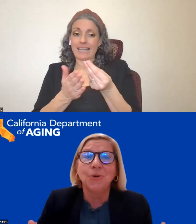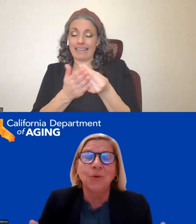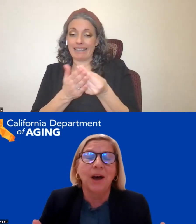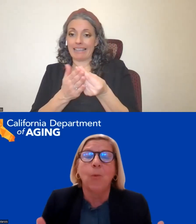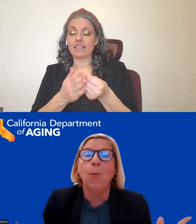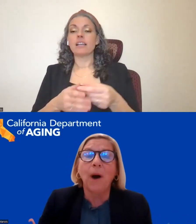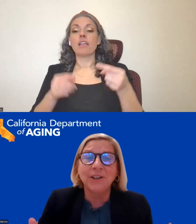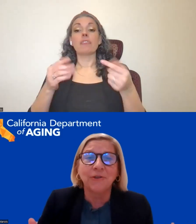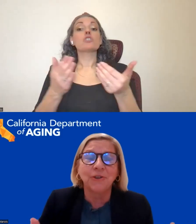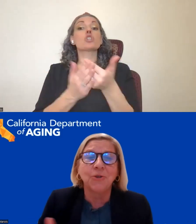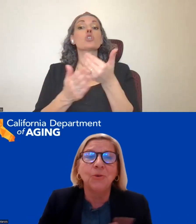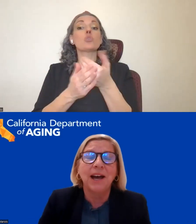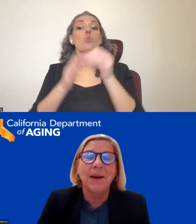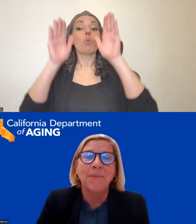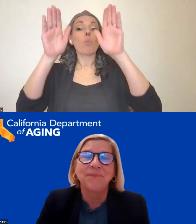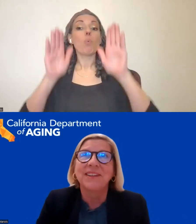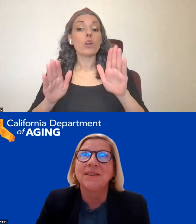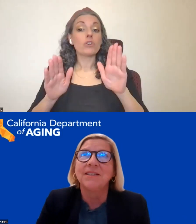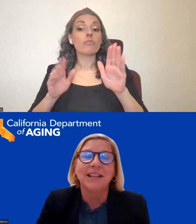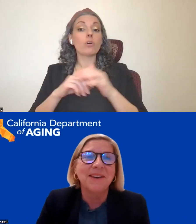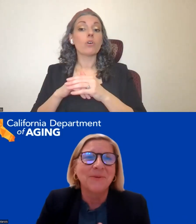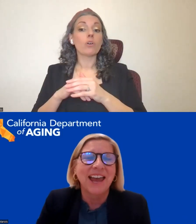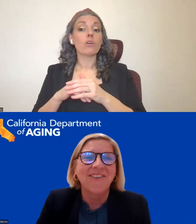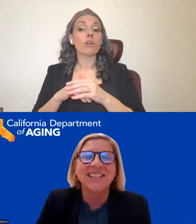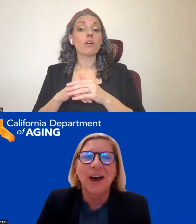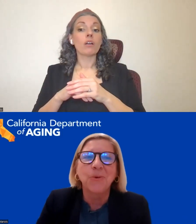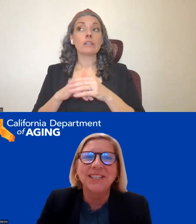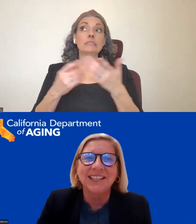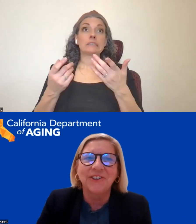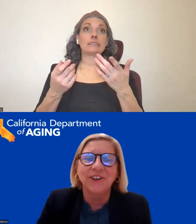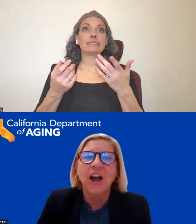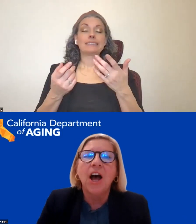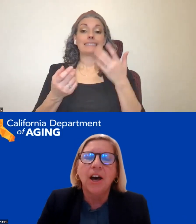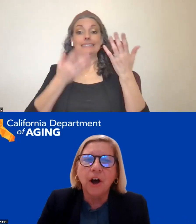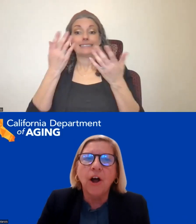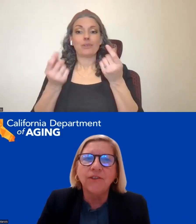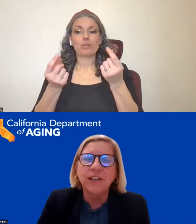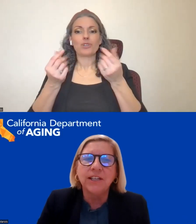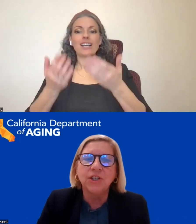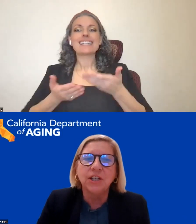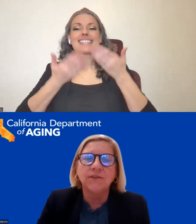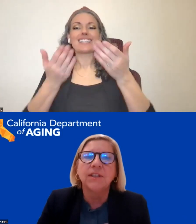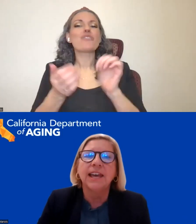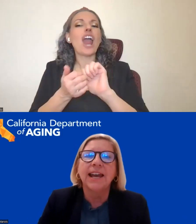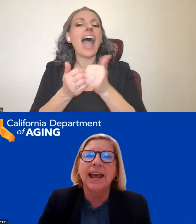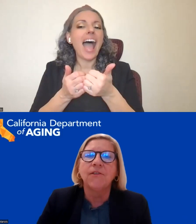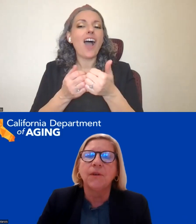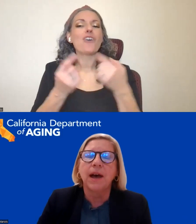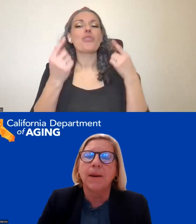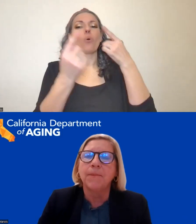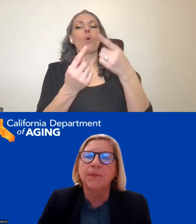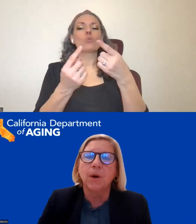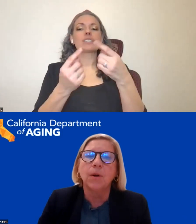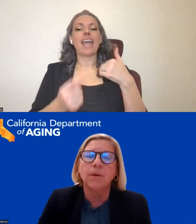is a wonderful new dilemma that we have, is how do we deliver on all of the initiatives that have